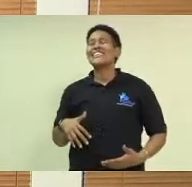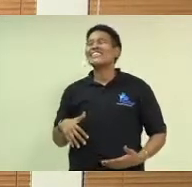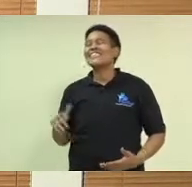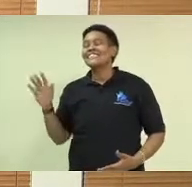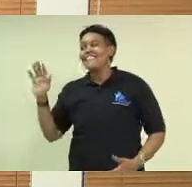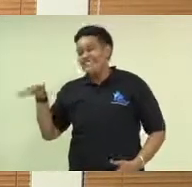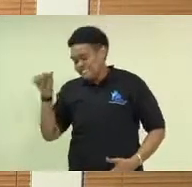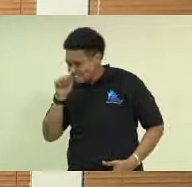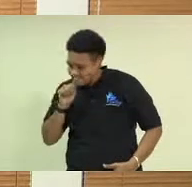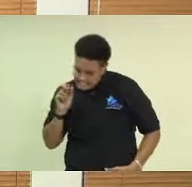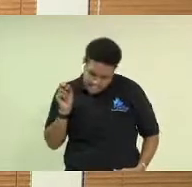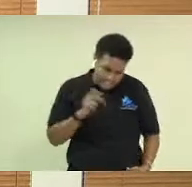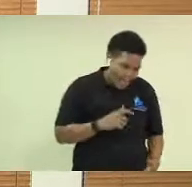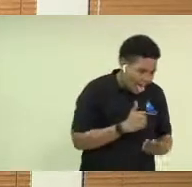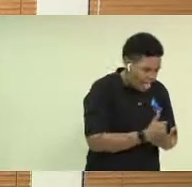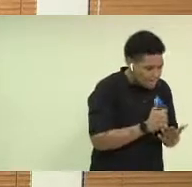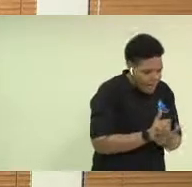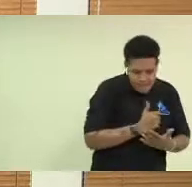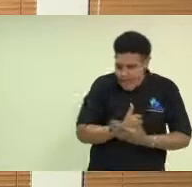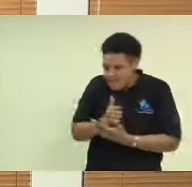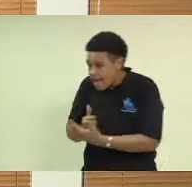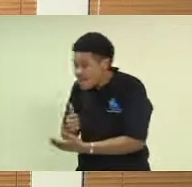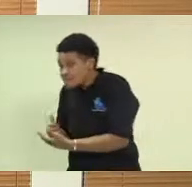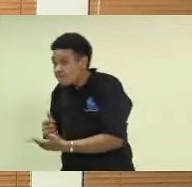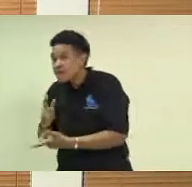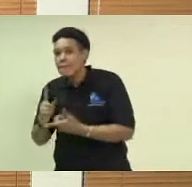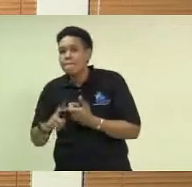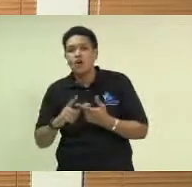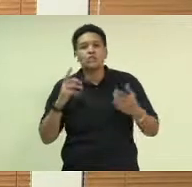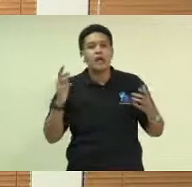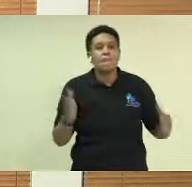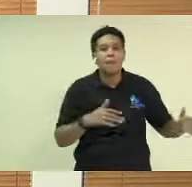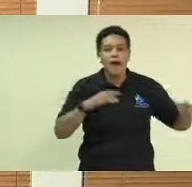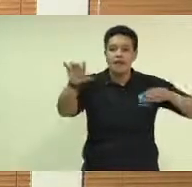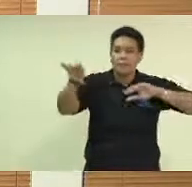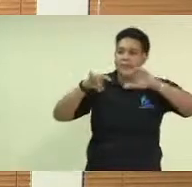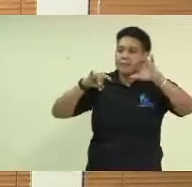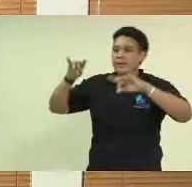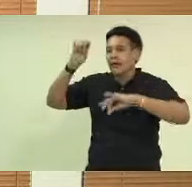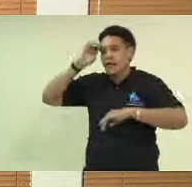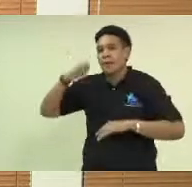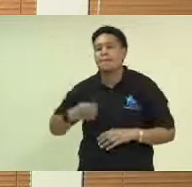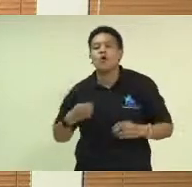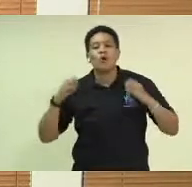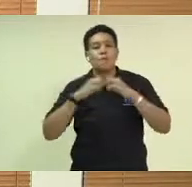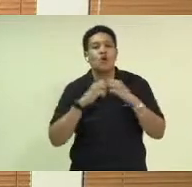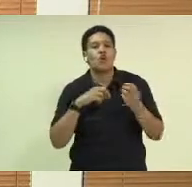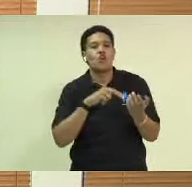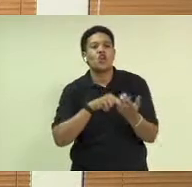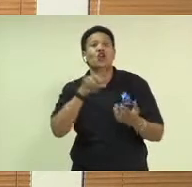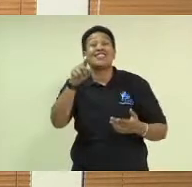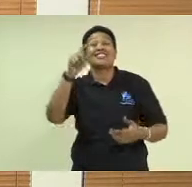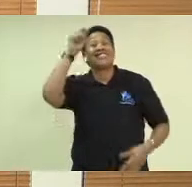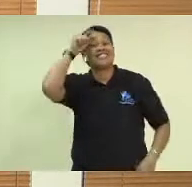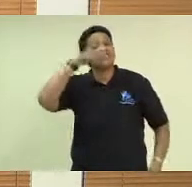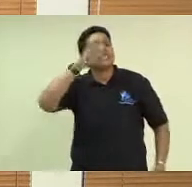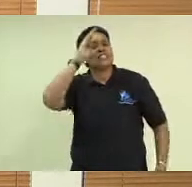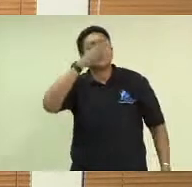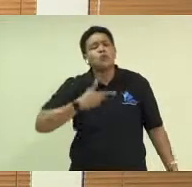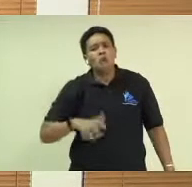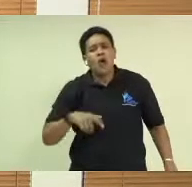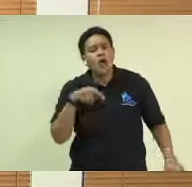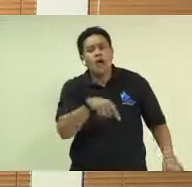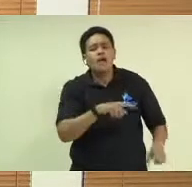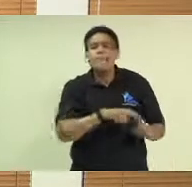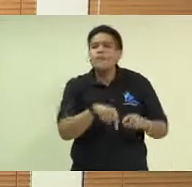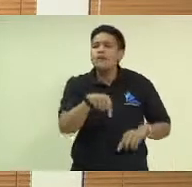we are preparing to recruit other nurses. So yes, this is not the direction that we would like to be going in, but it